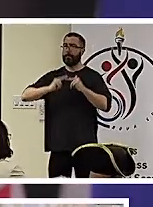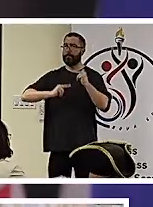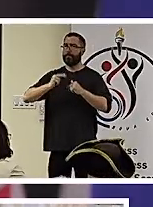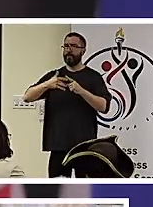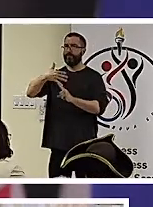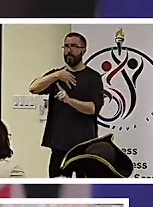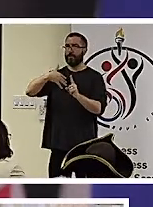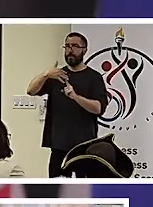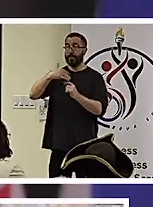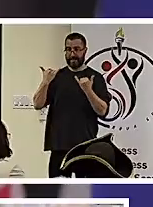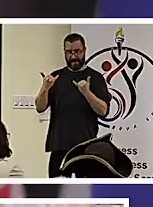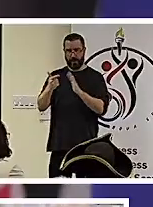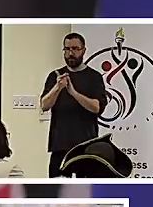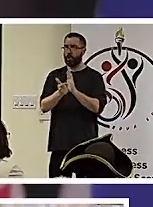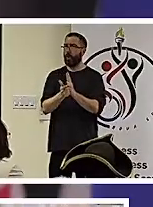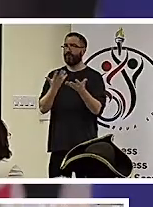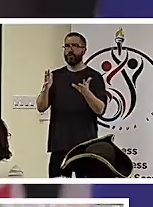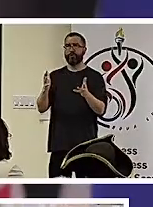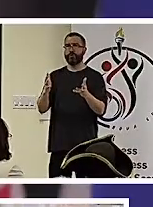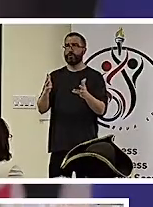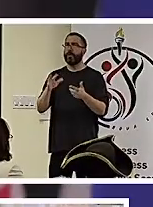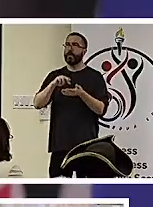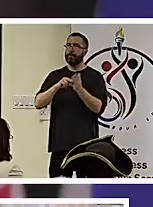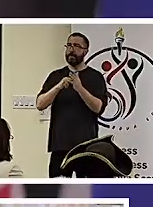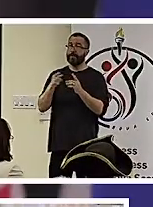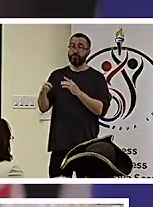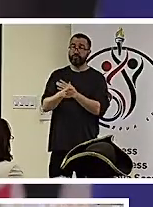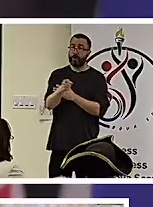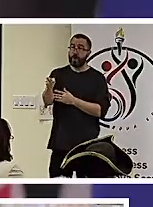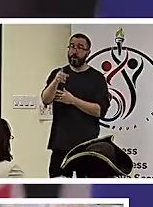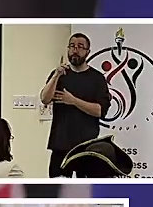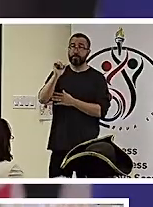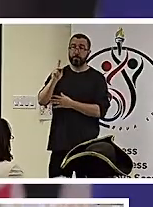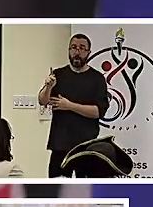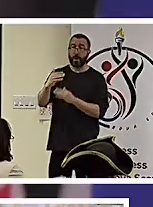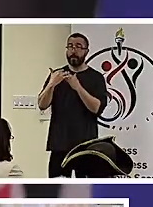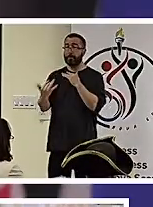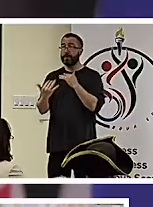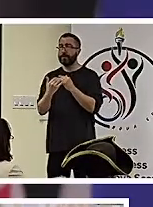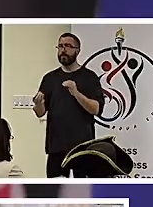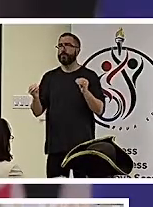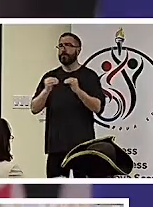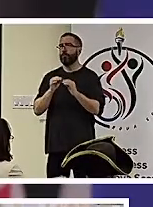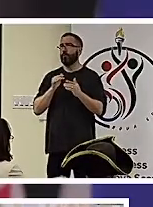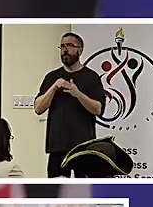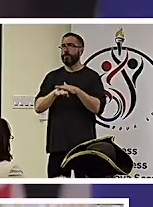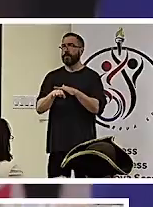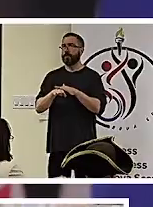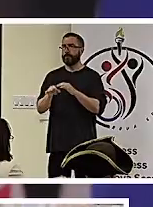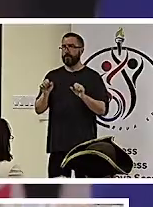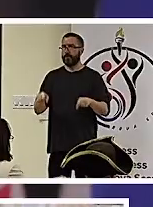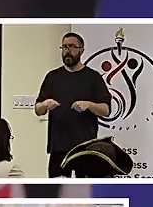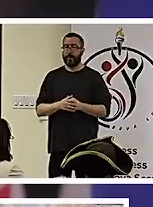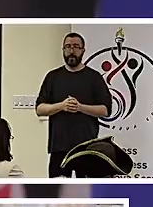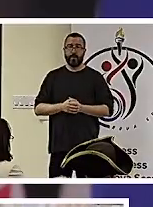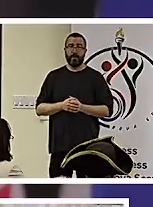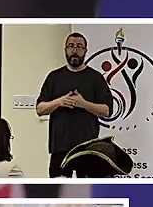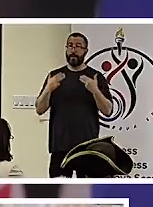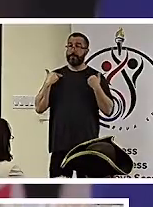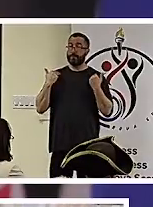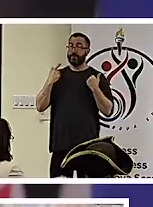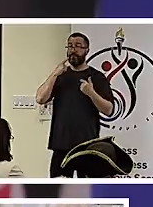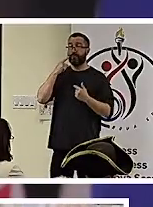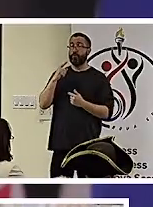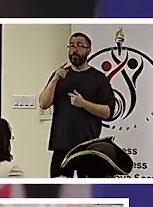now law. It will make outdoor spaces like trails, parks, and beaches more accessible. As Minister for the Accessibility Directorate,